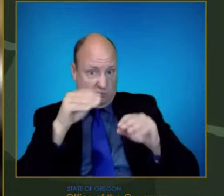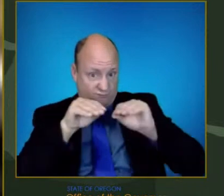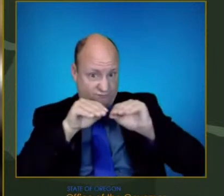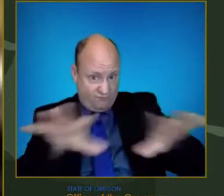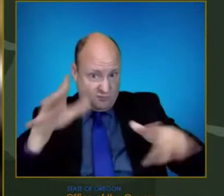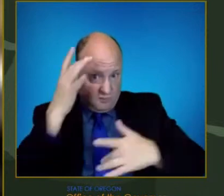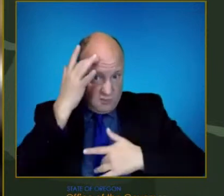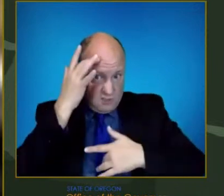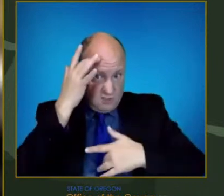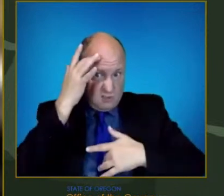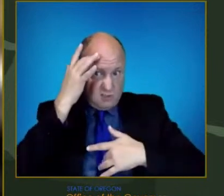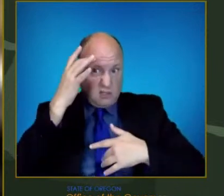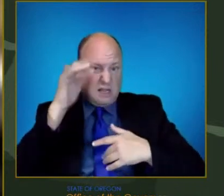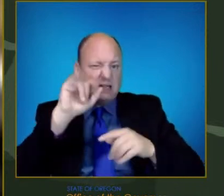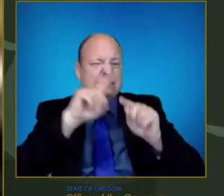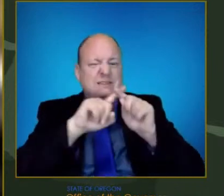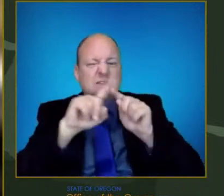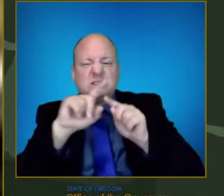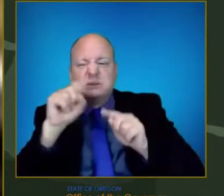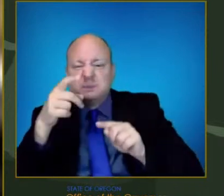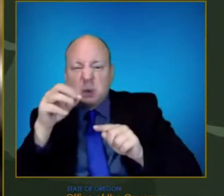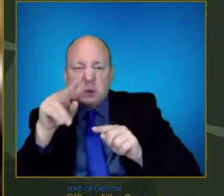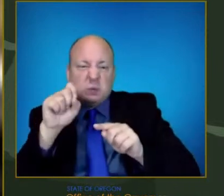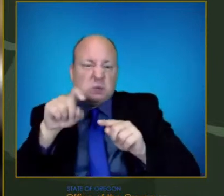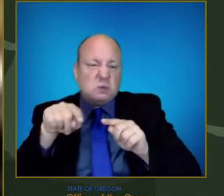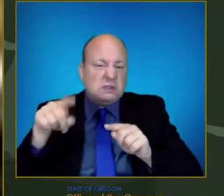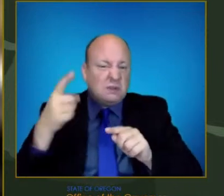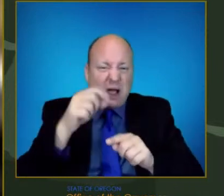I do not have information on that. I have not heard of any